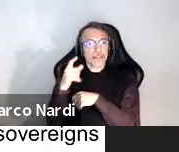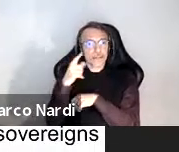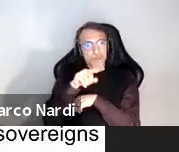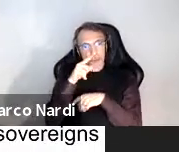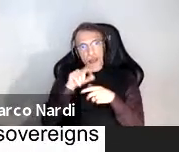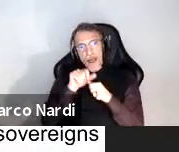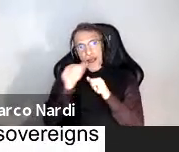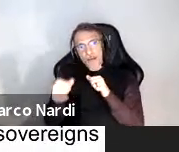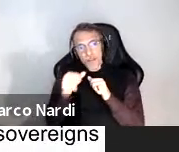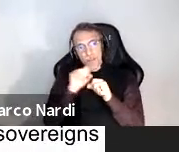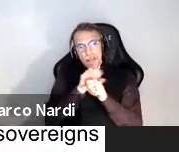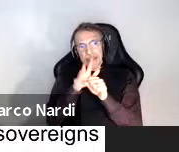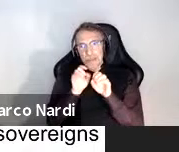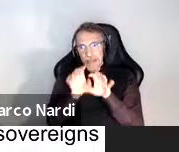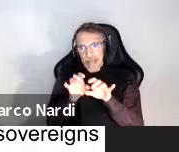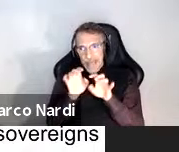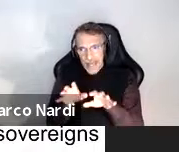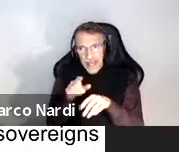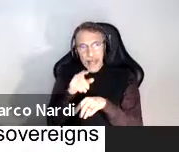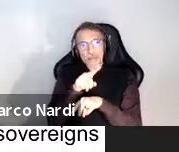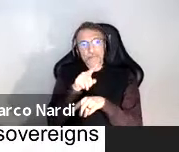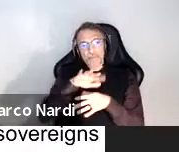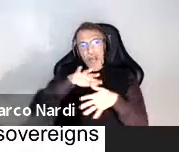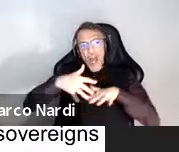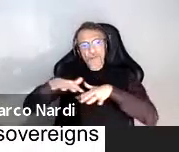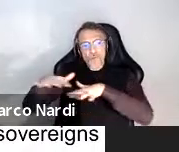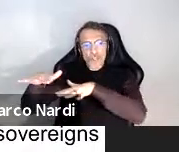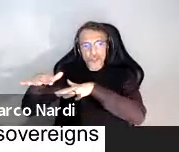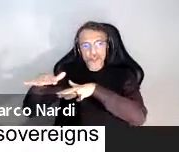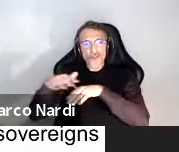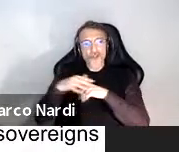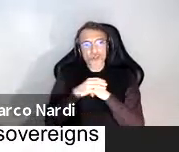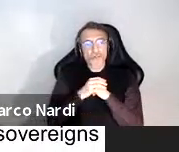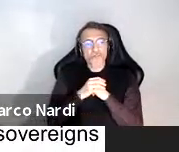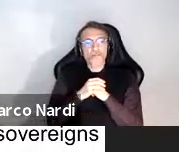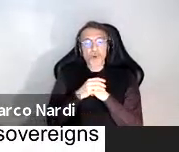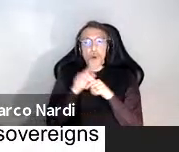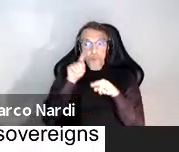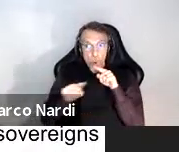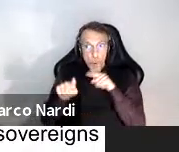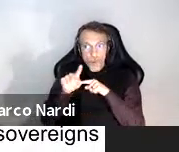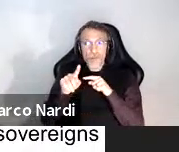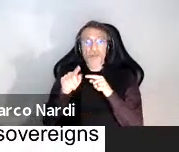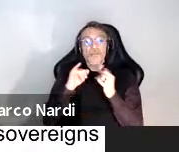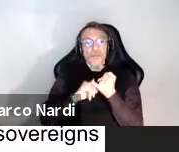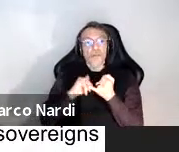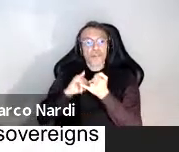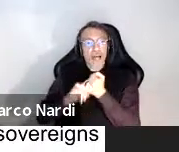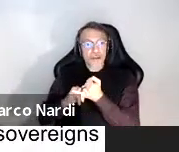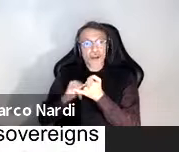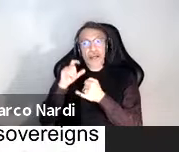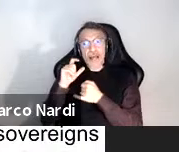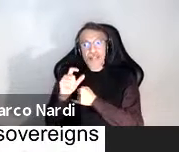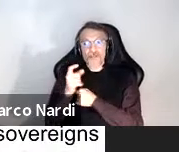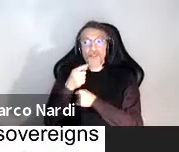at the average rating, most sub-Saharan African countries are below the